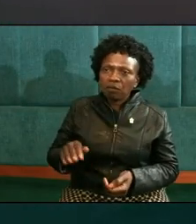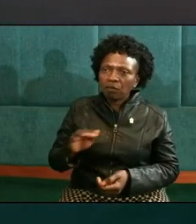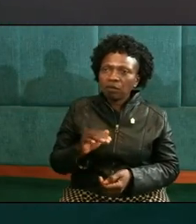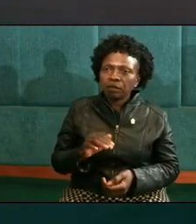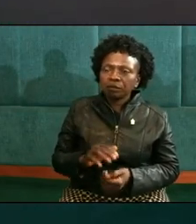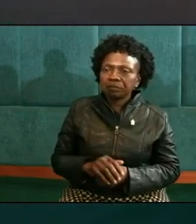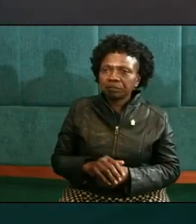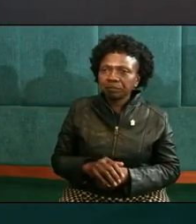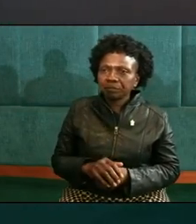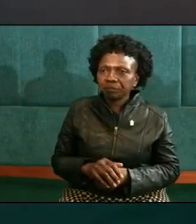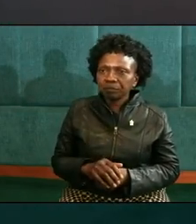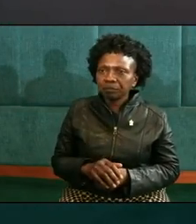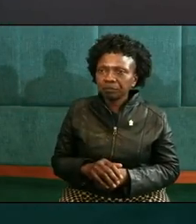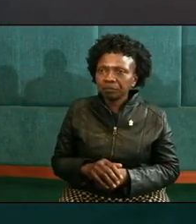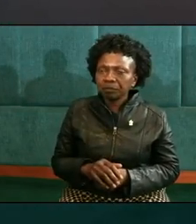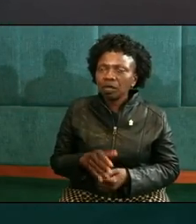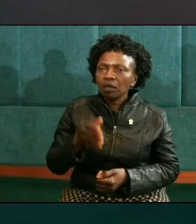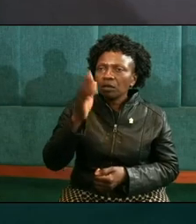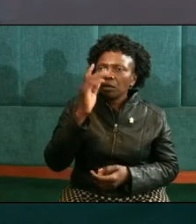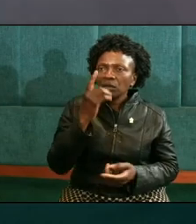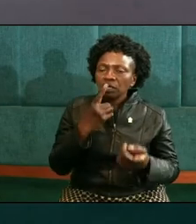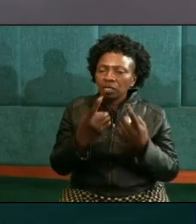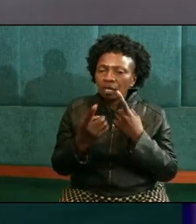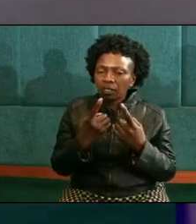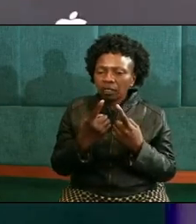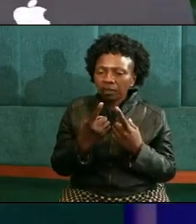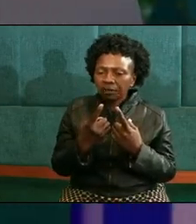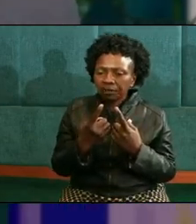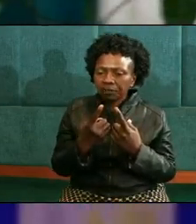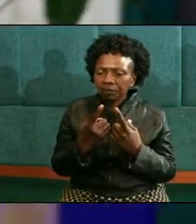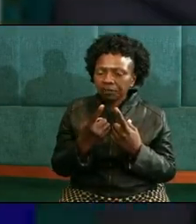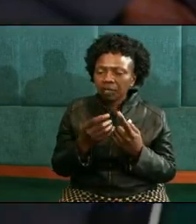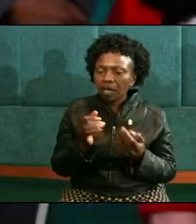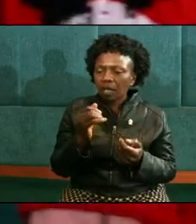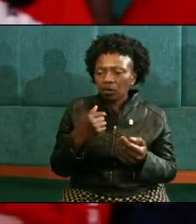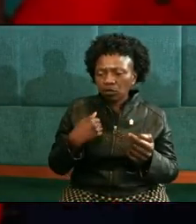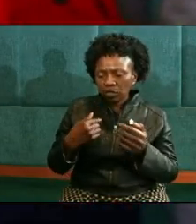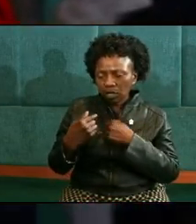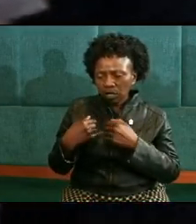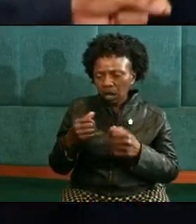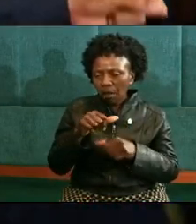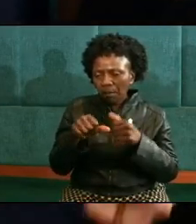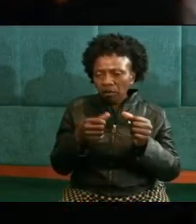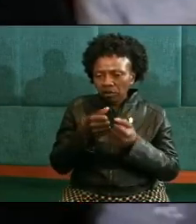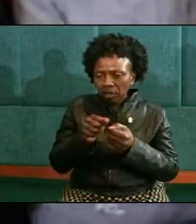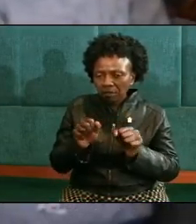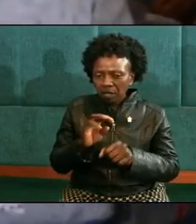the moment. God says, shouldn't I be concerned about saving them and the